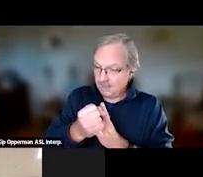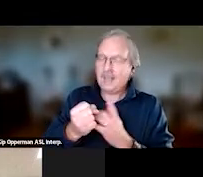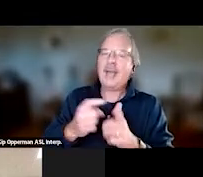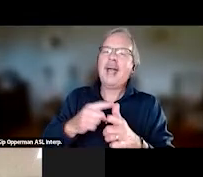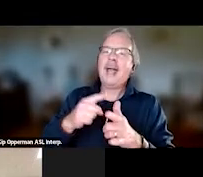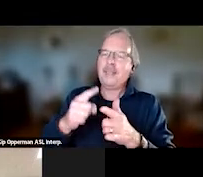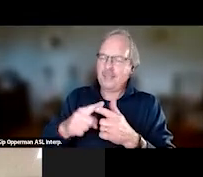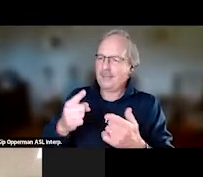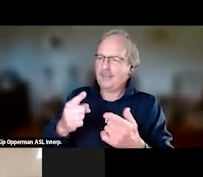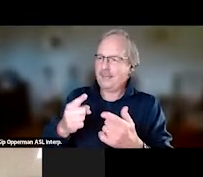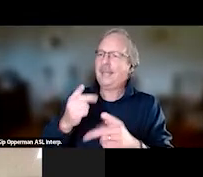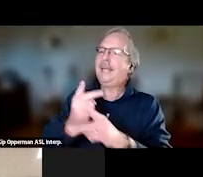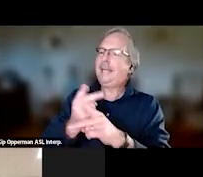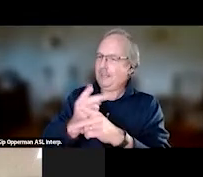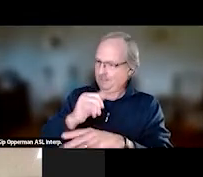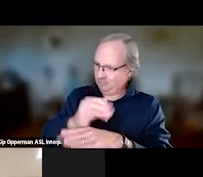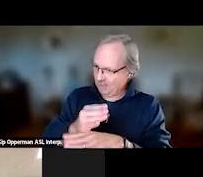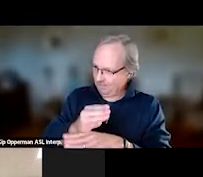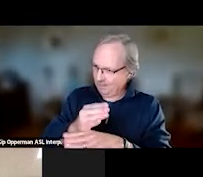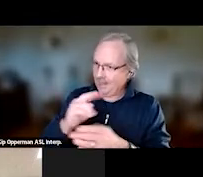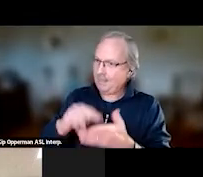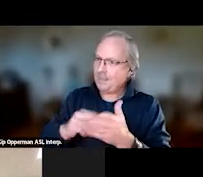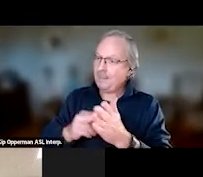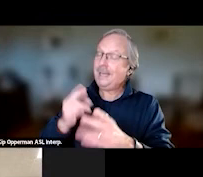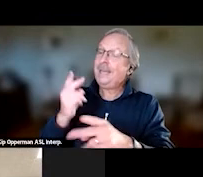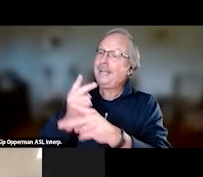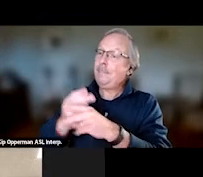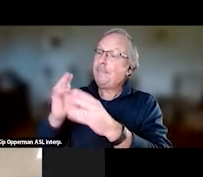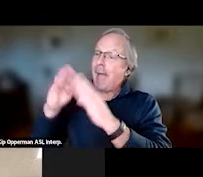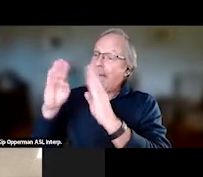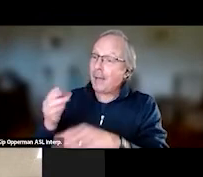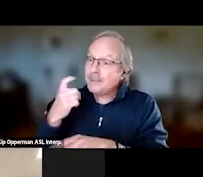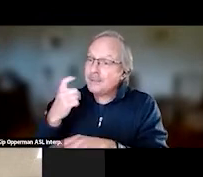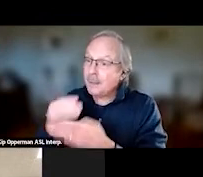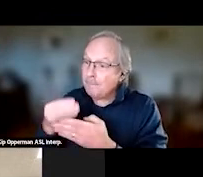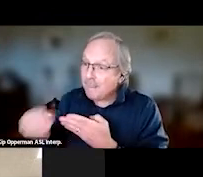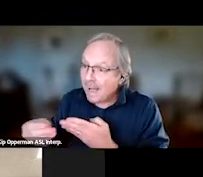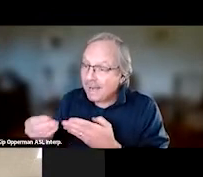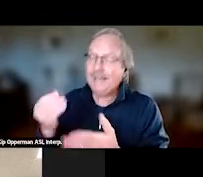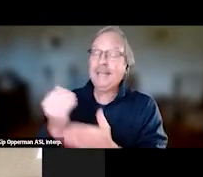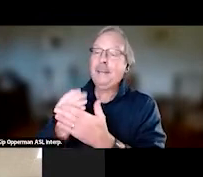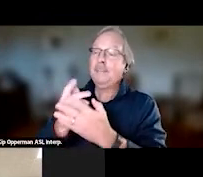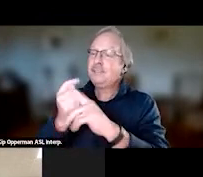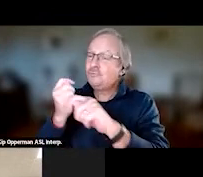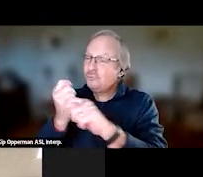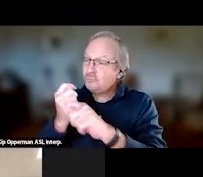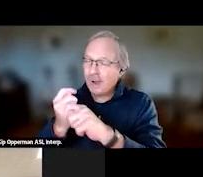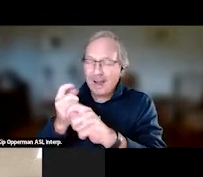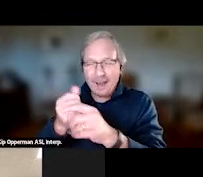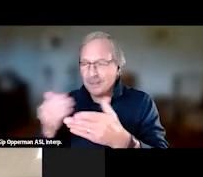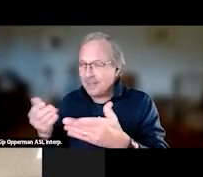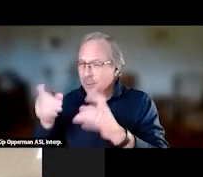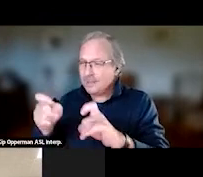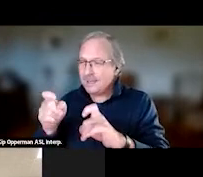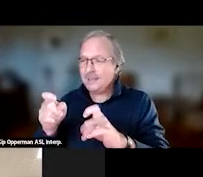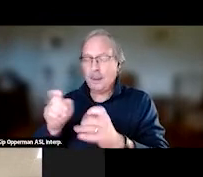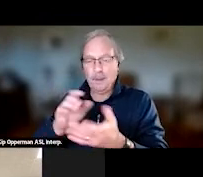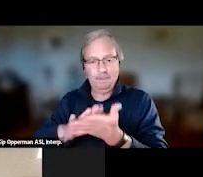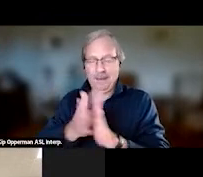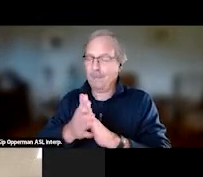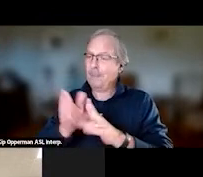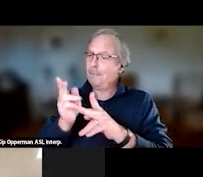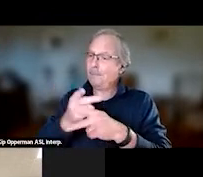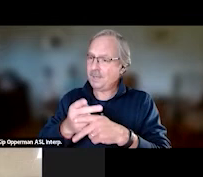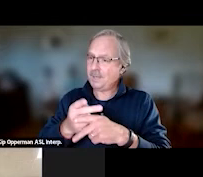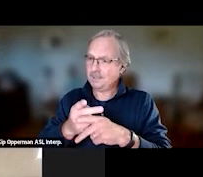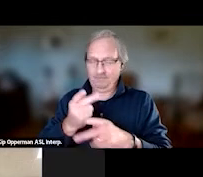to keep his job, which meant he got to keep the house he had just bought, and he got to keep his truck and all the things that everybody needs to be productive and take care of their